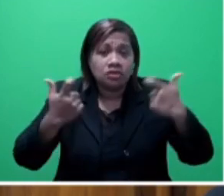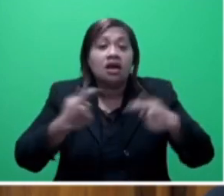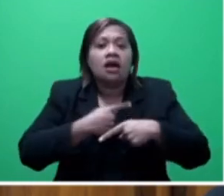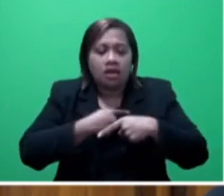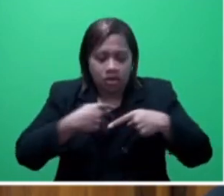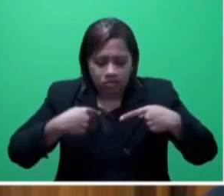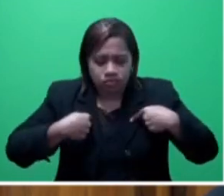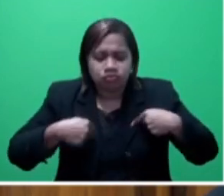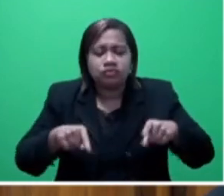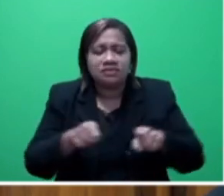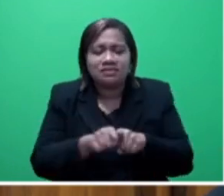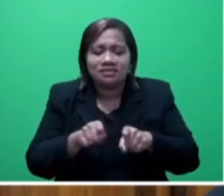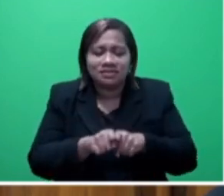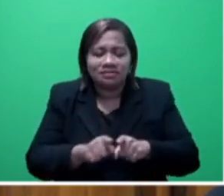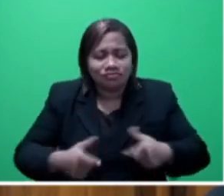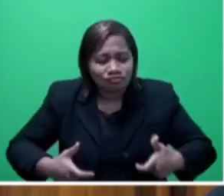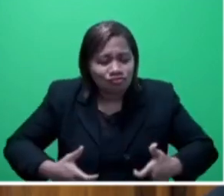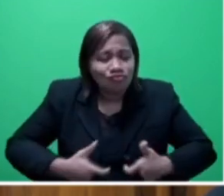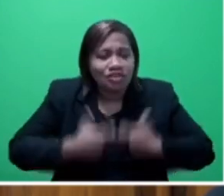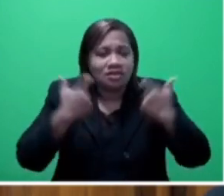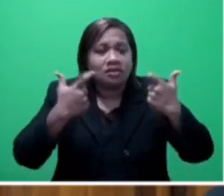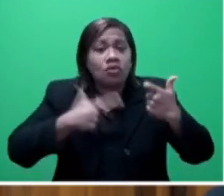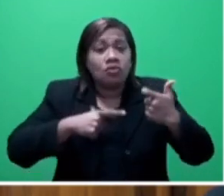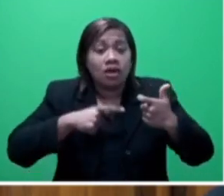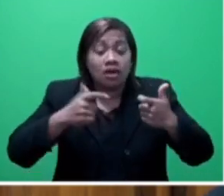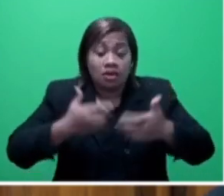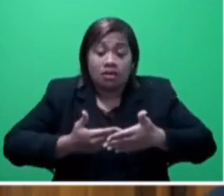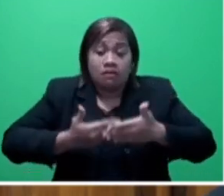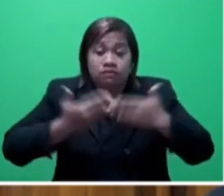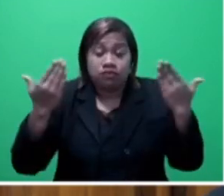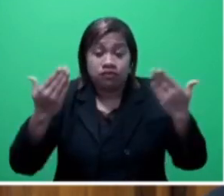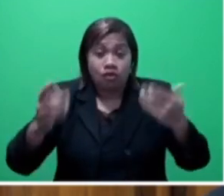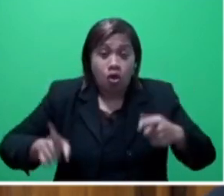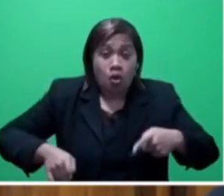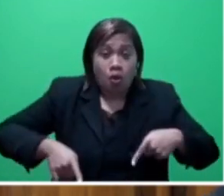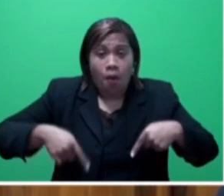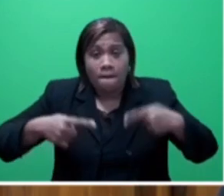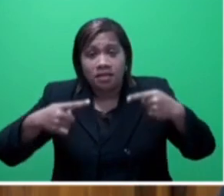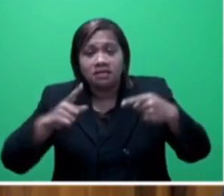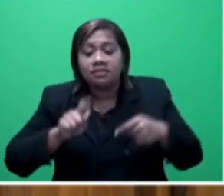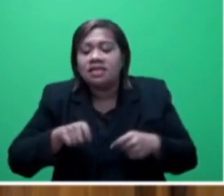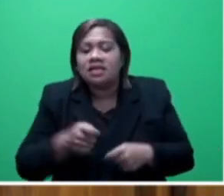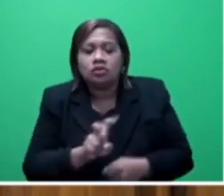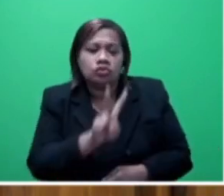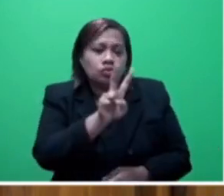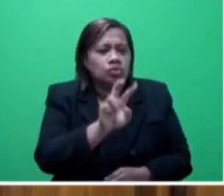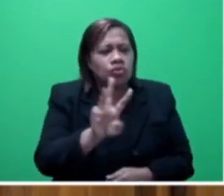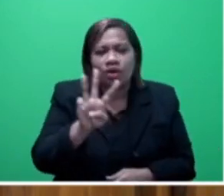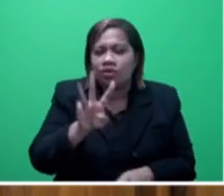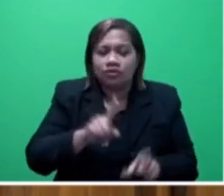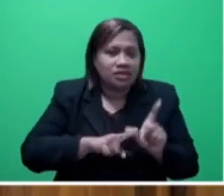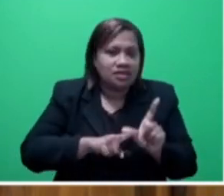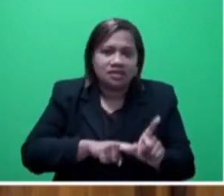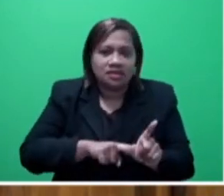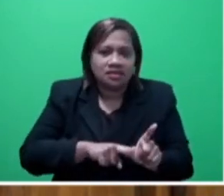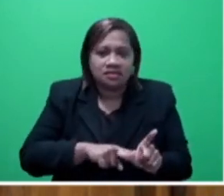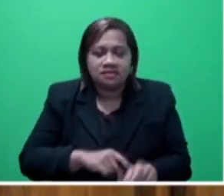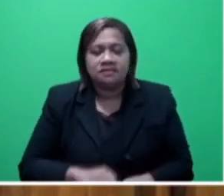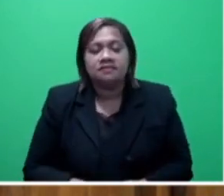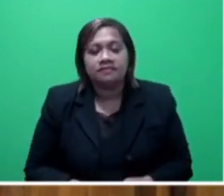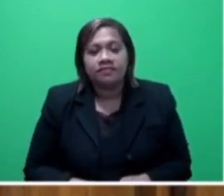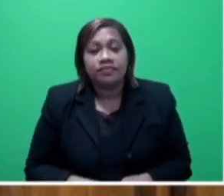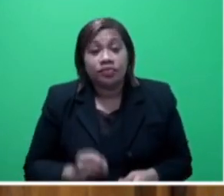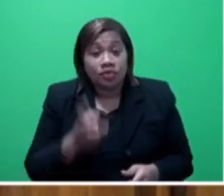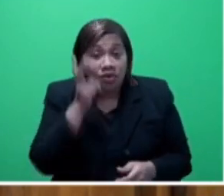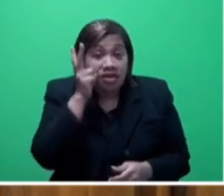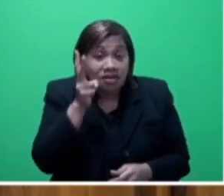challenge, because there will be a huge competition, at least in the next 2 or 3 years. So once again,